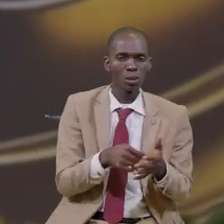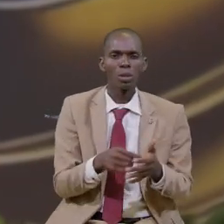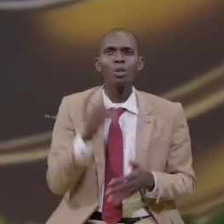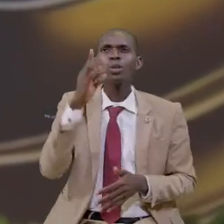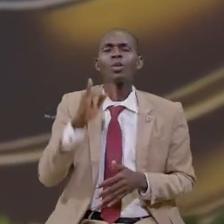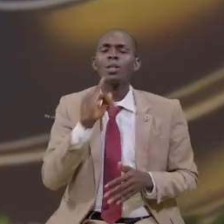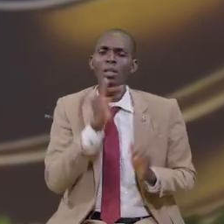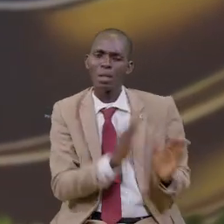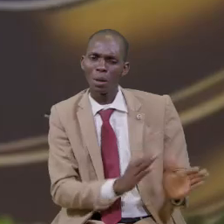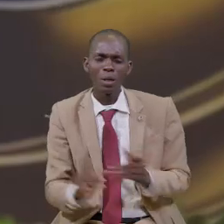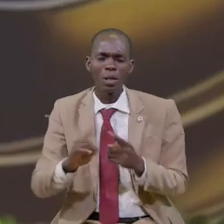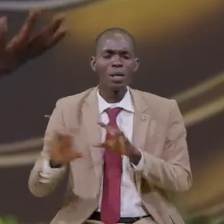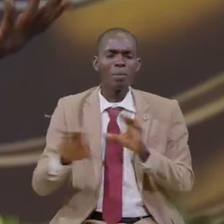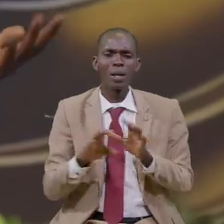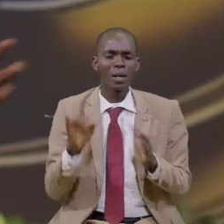that again.